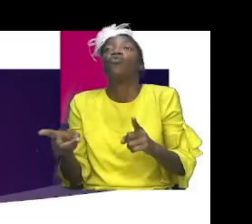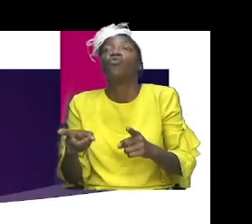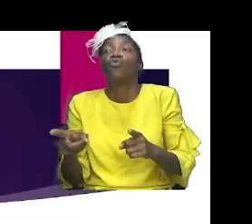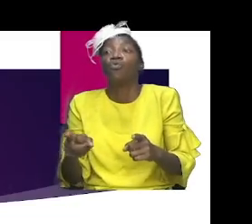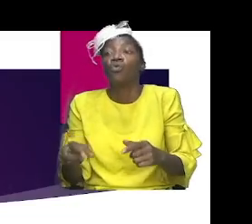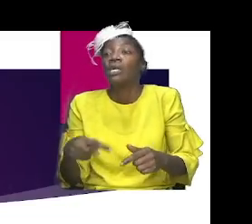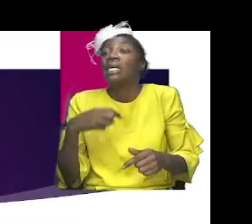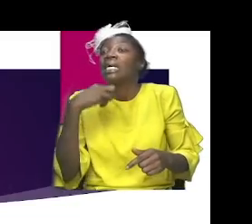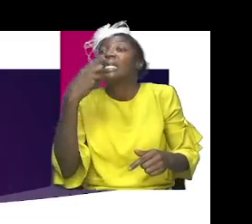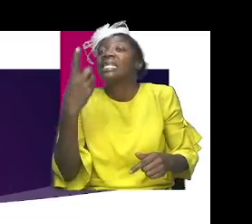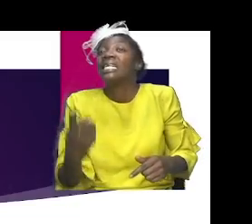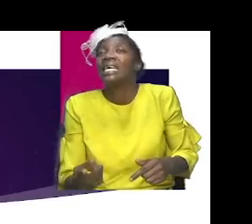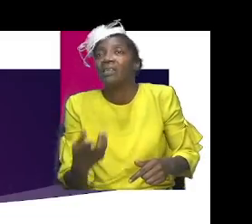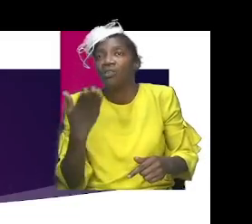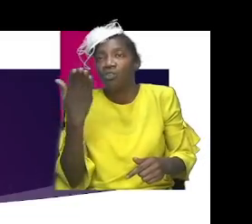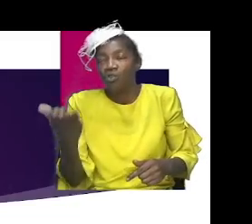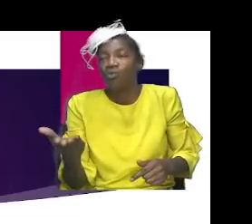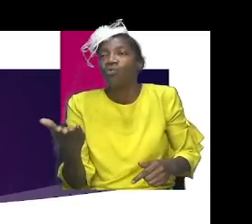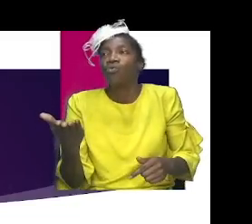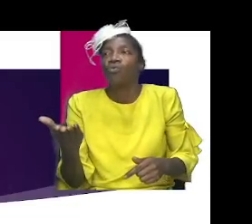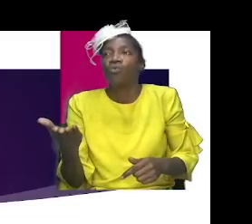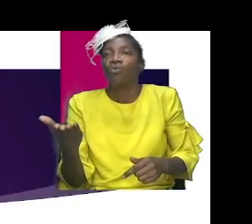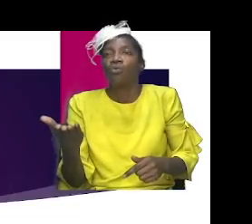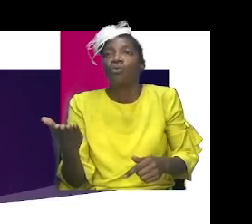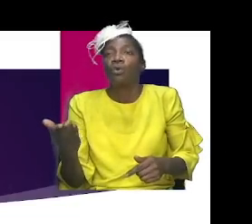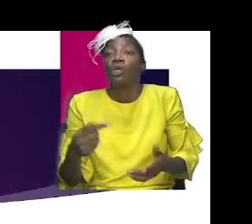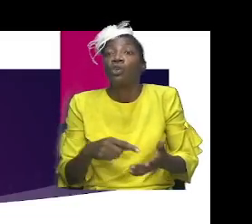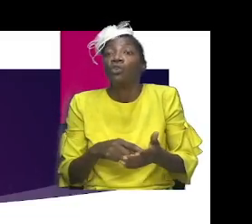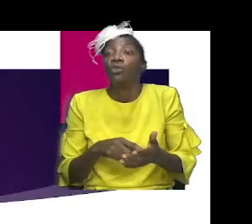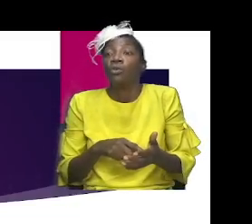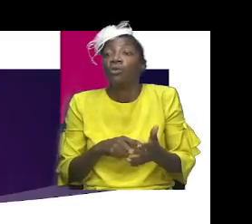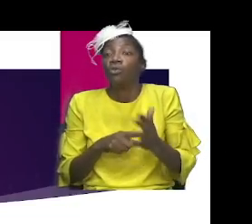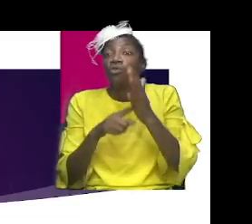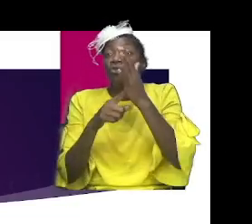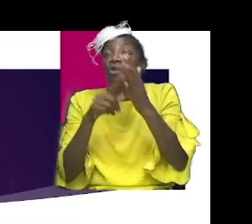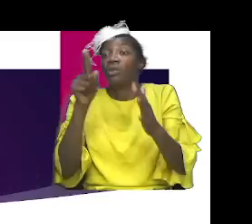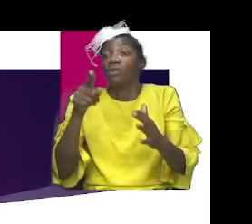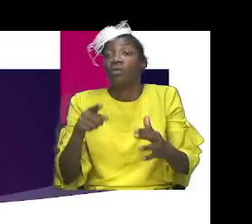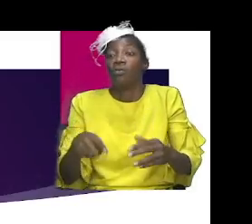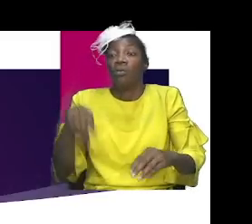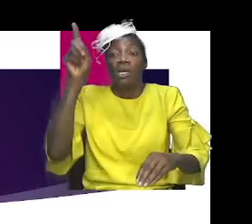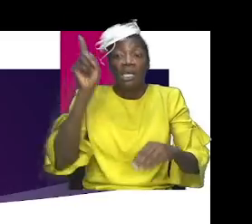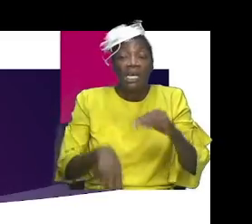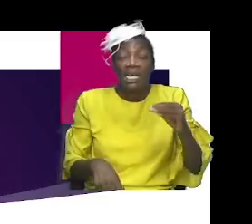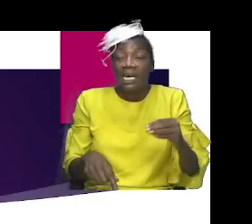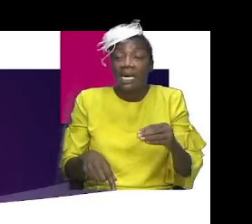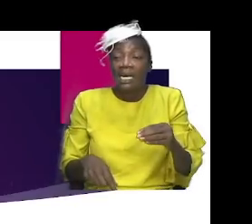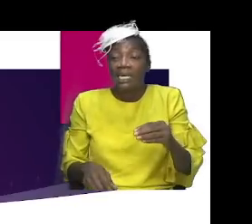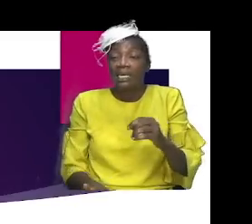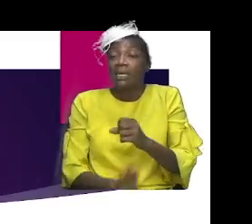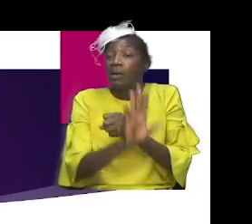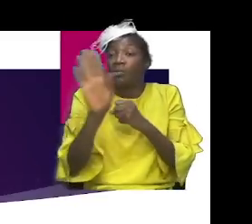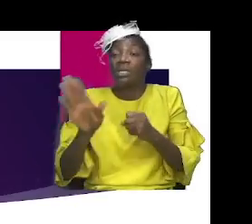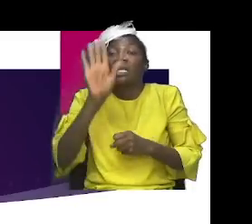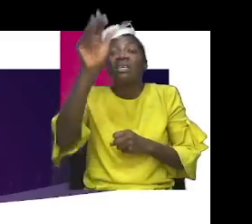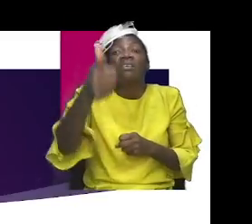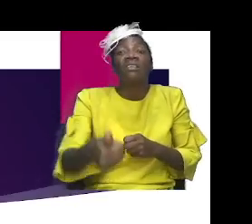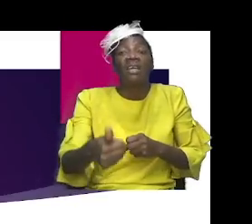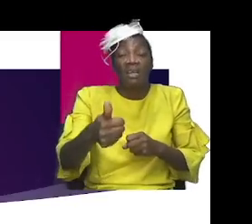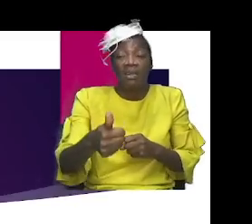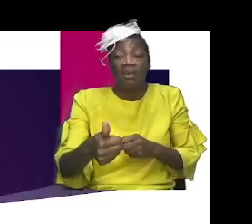it indicates that you will not be able to defend yourself because the